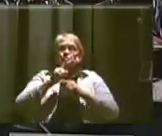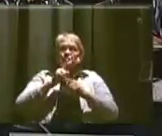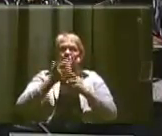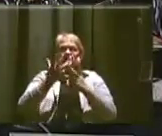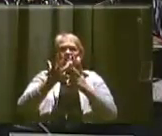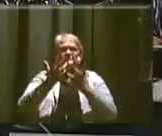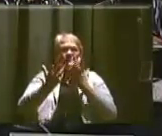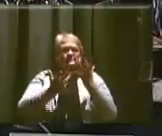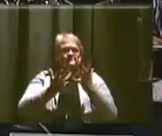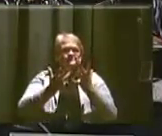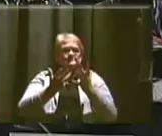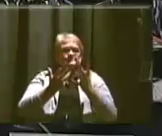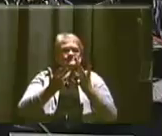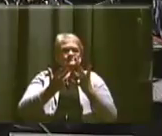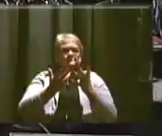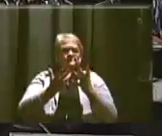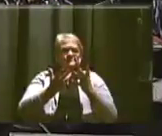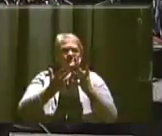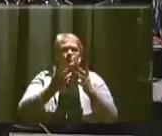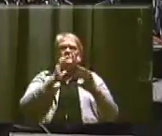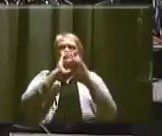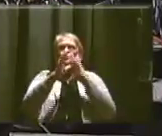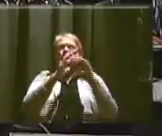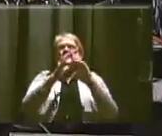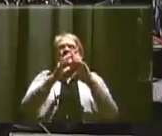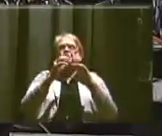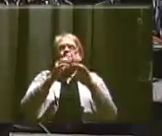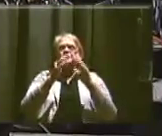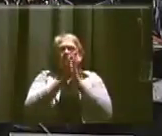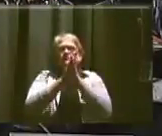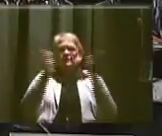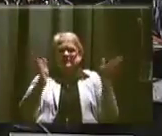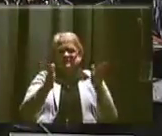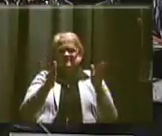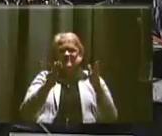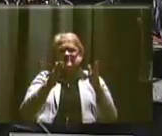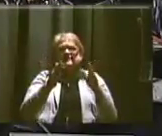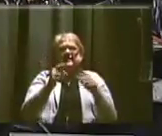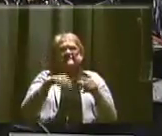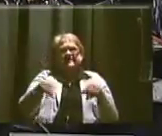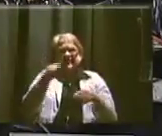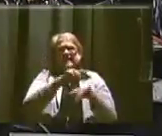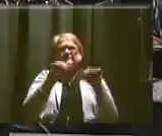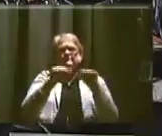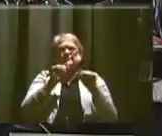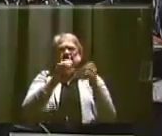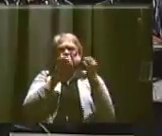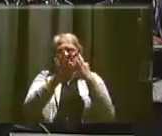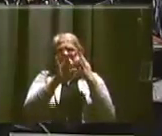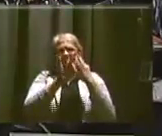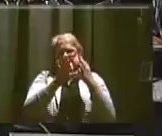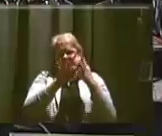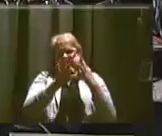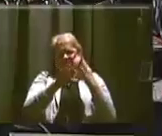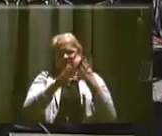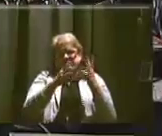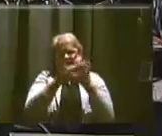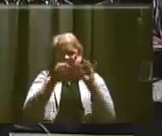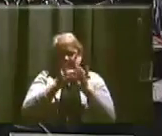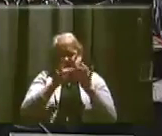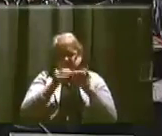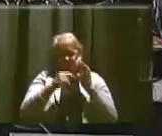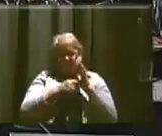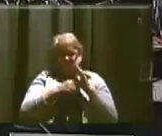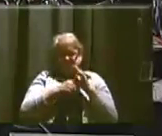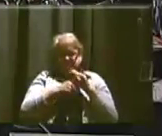have the or give the public the opportunity to be able to comment on this, which I believe is part of the one of the main duties